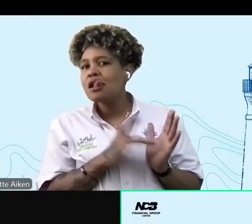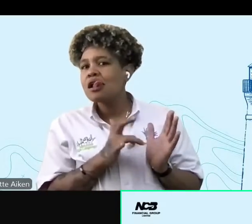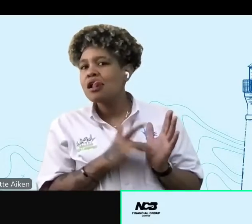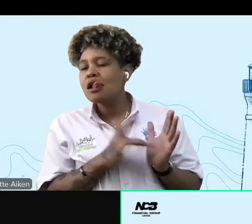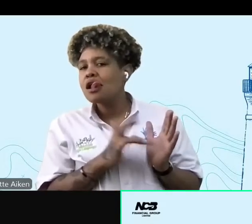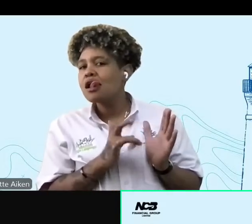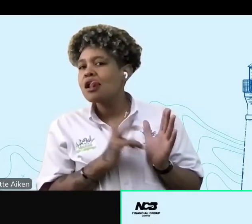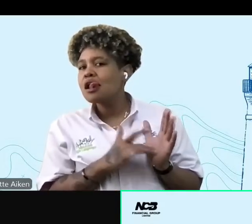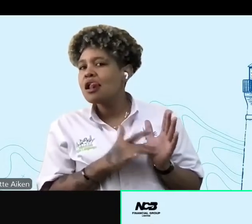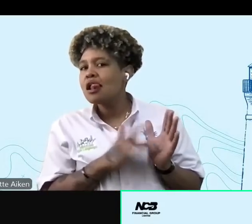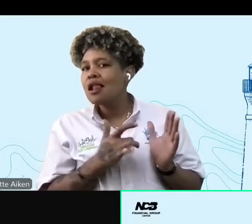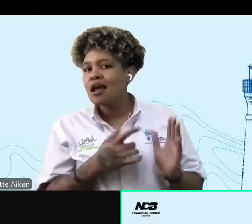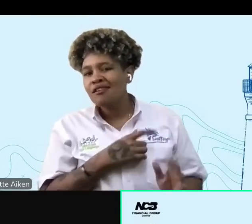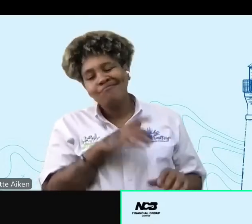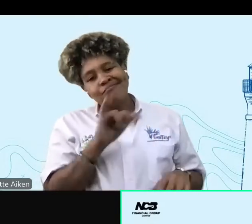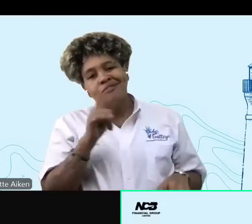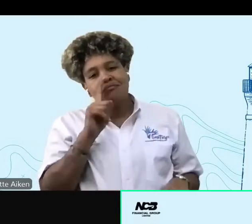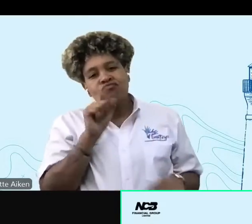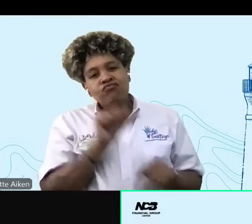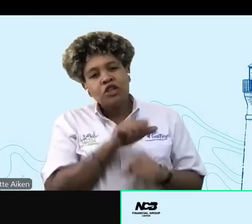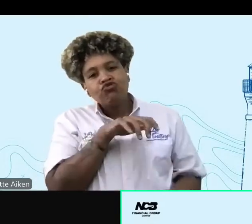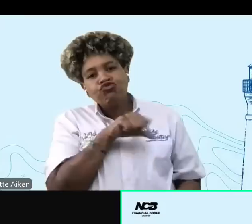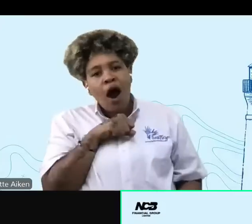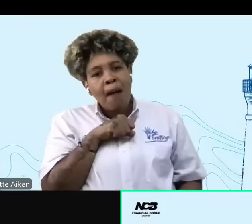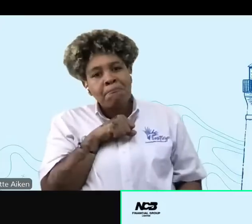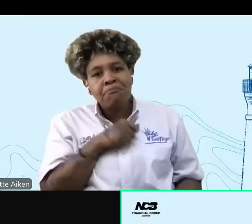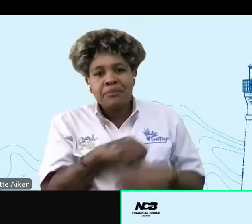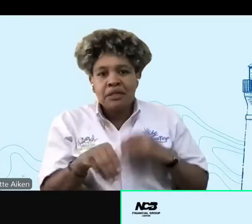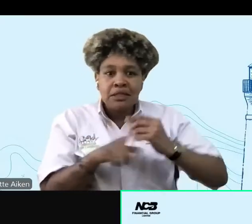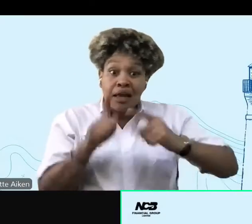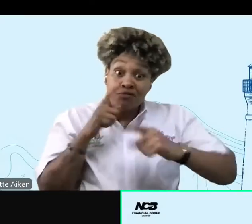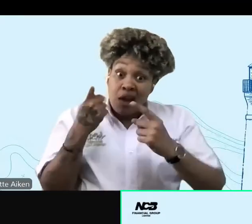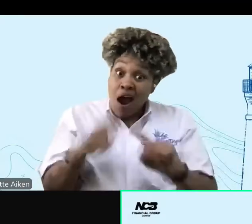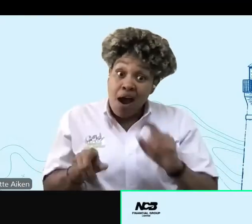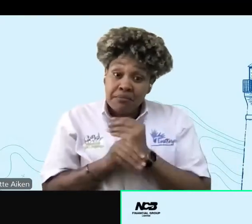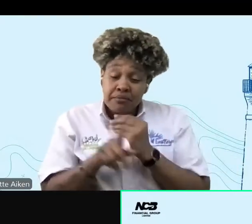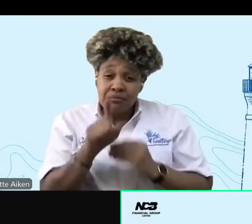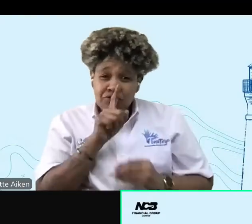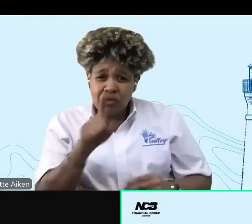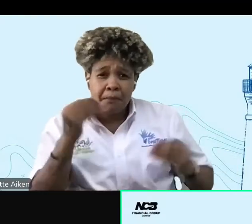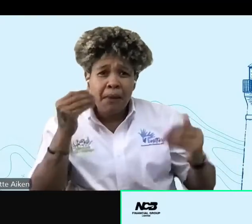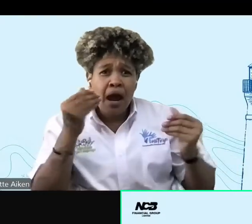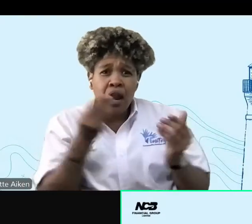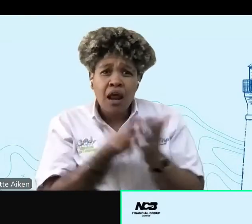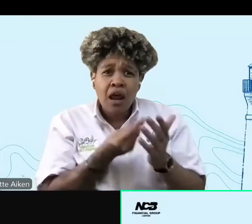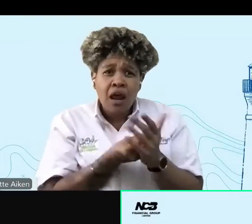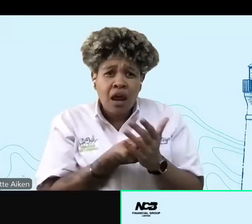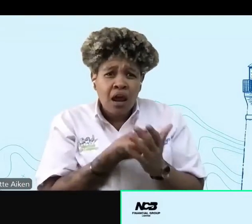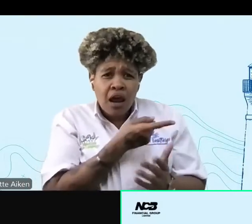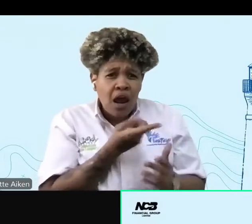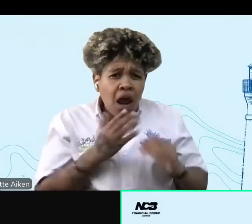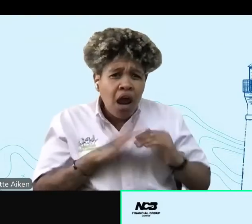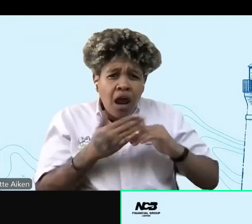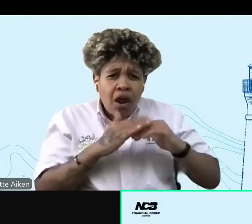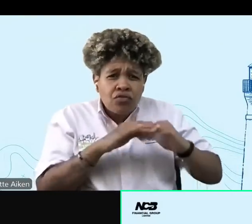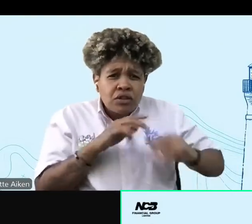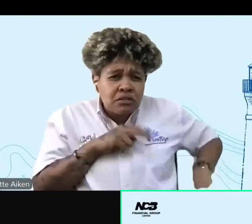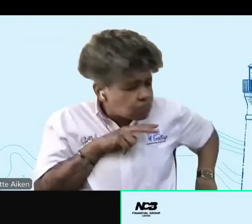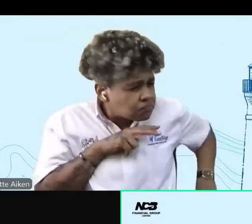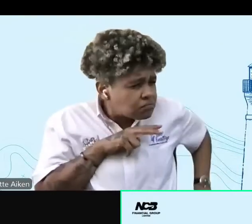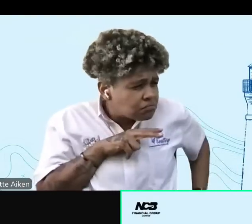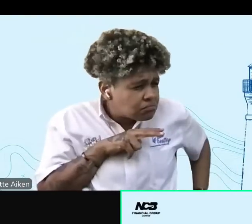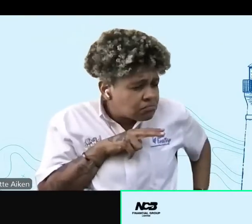so what has happened is that there was a significant number of transactions that then increased as a result of